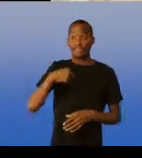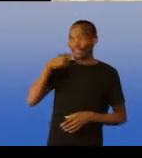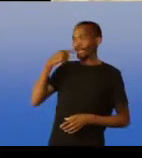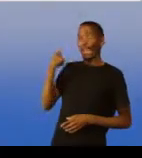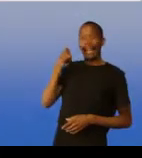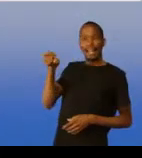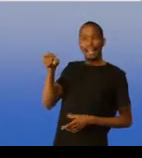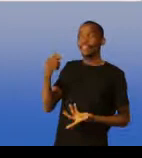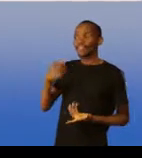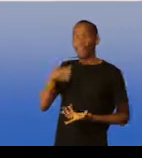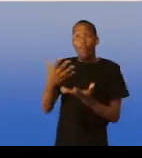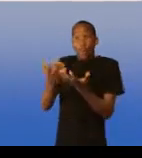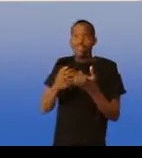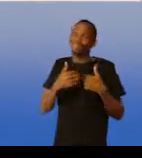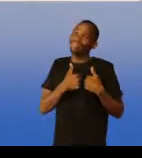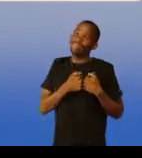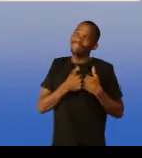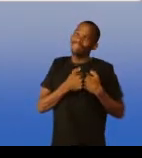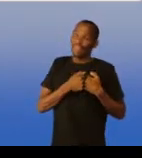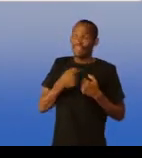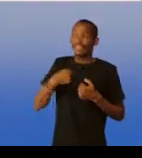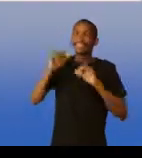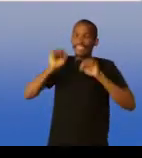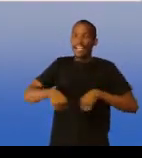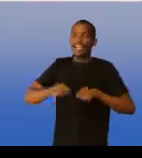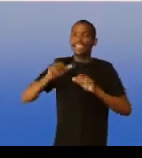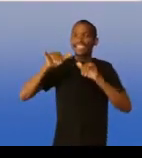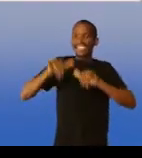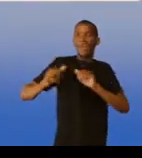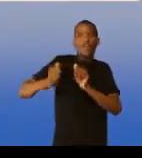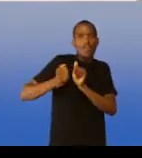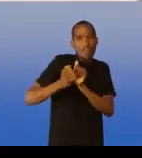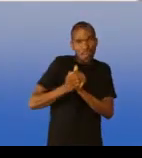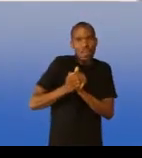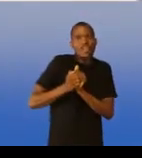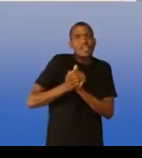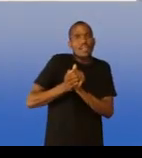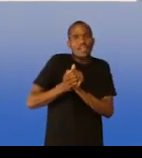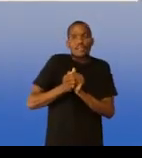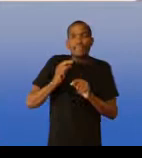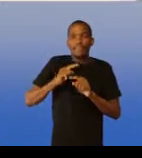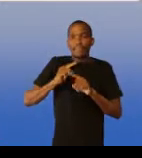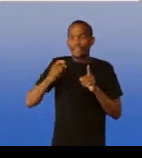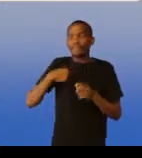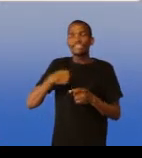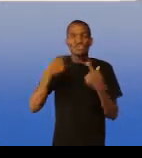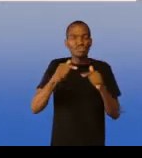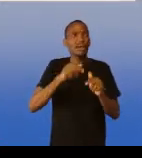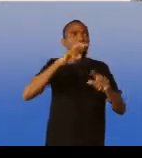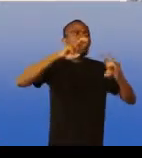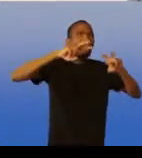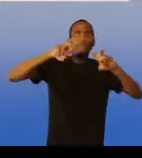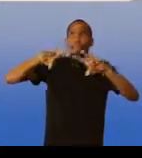know, Virginia, I want to have a partner whom I can settle with, and I've tried to search myself, I can't find one.